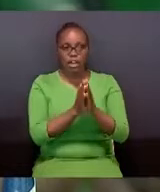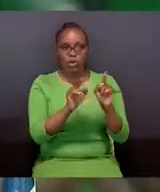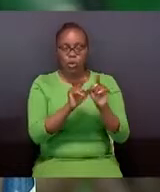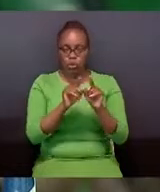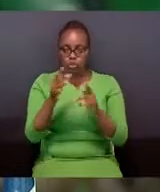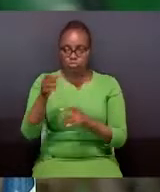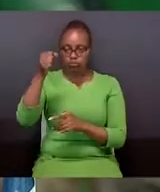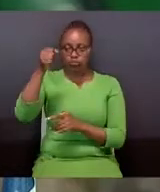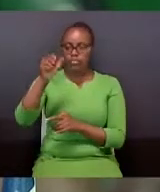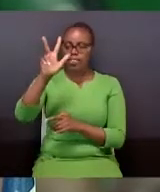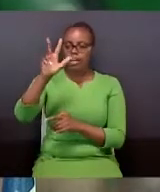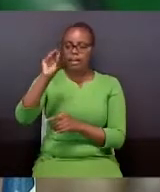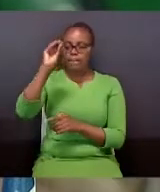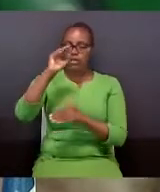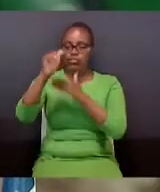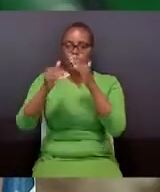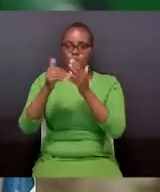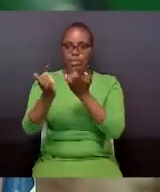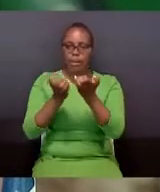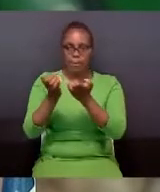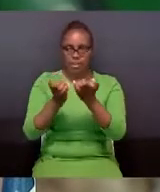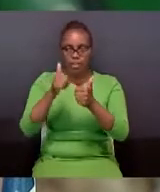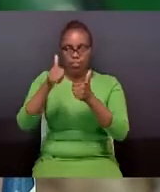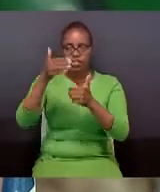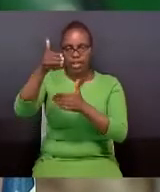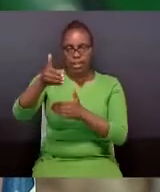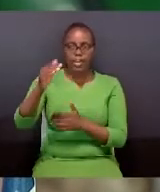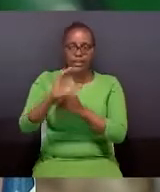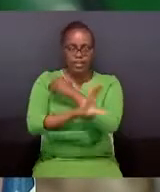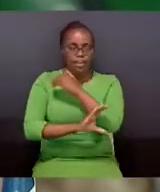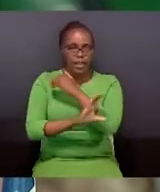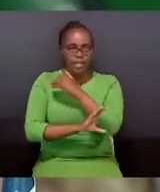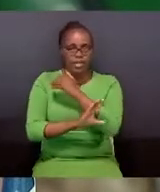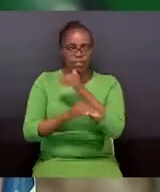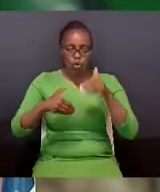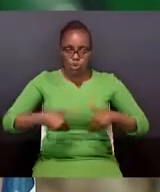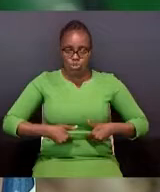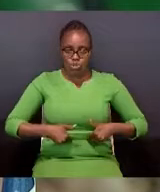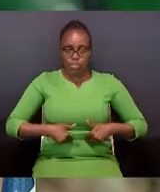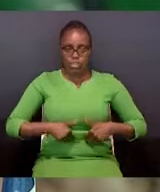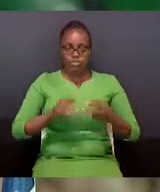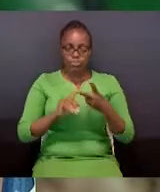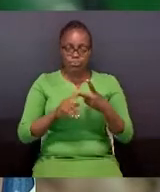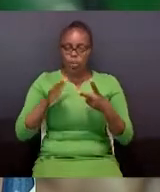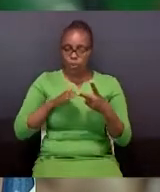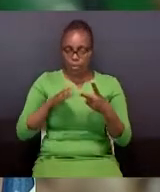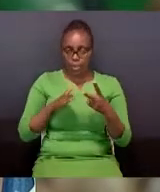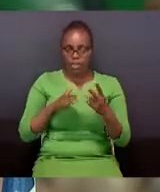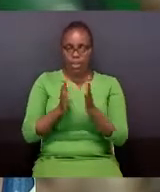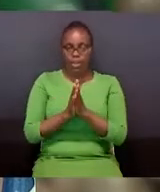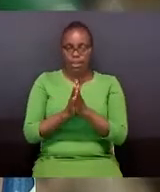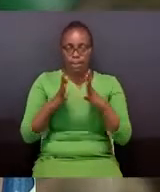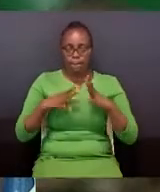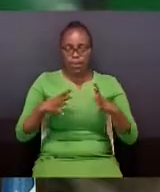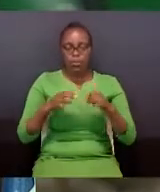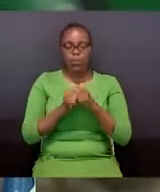aside 30% of all businesses that are procured in Kenya for the youth, women, and